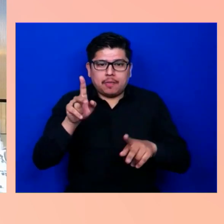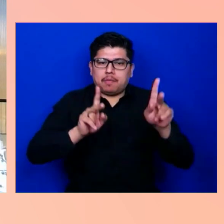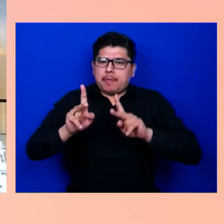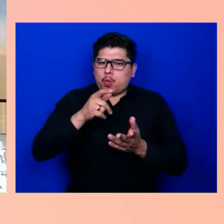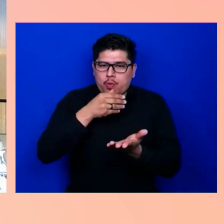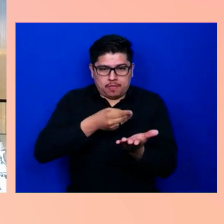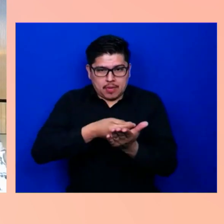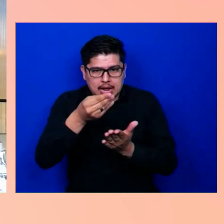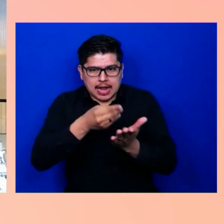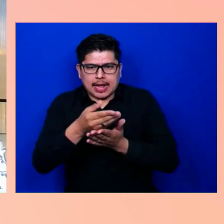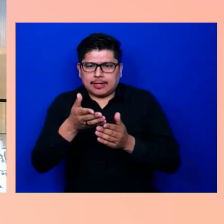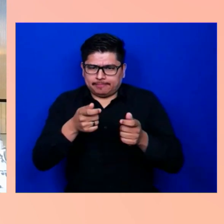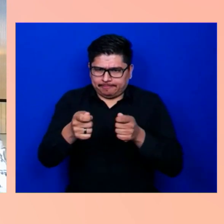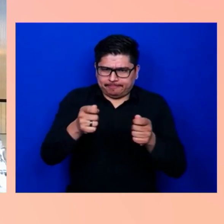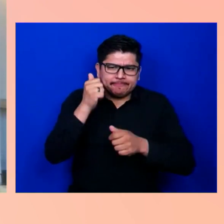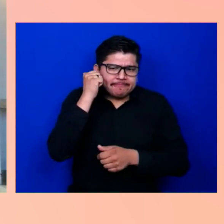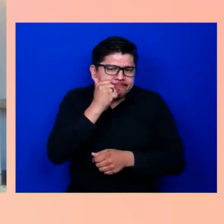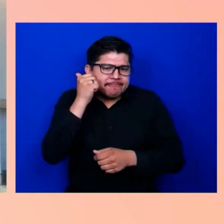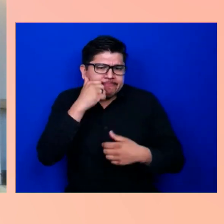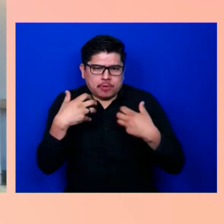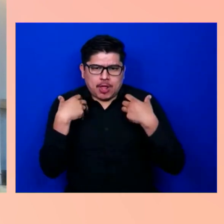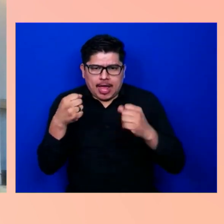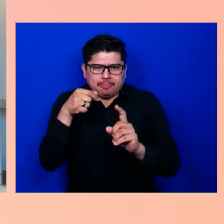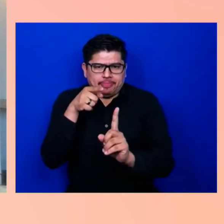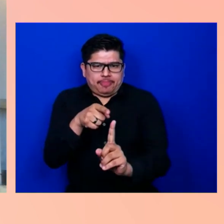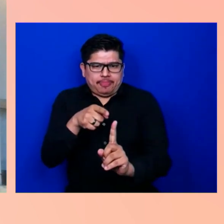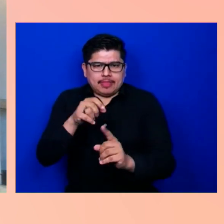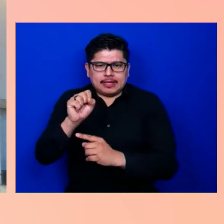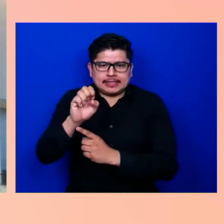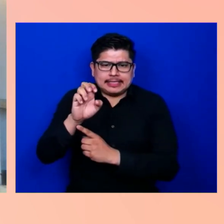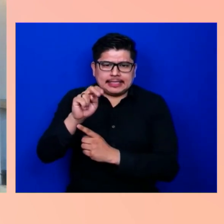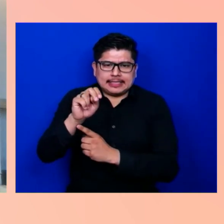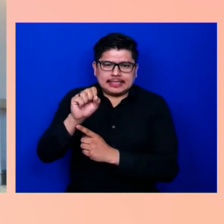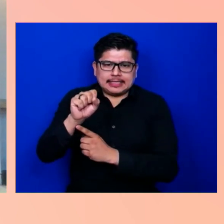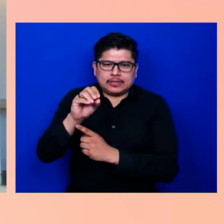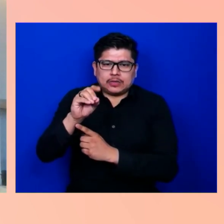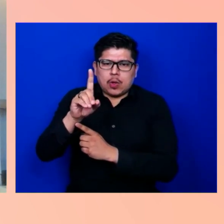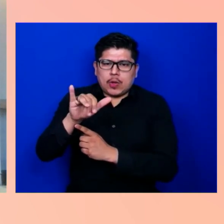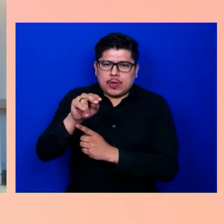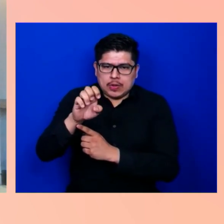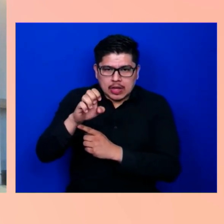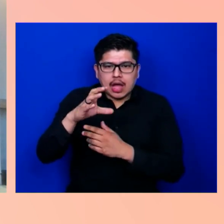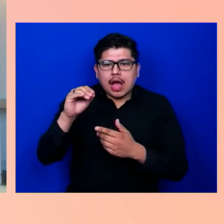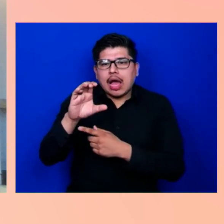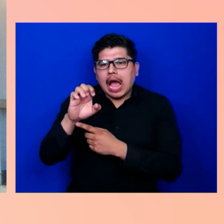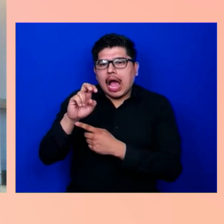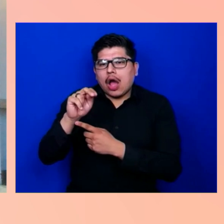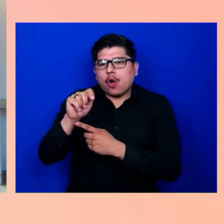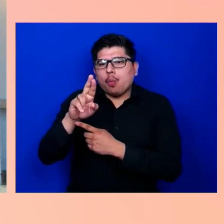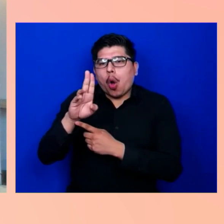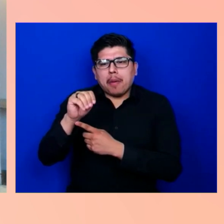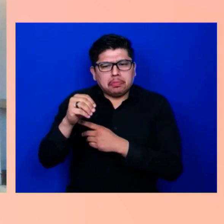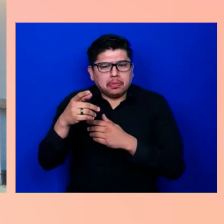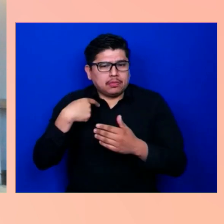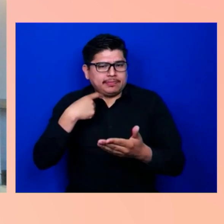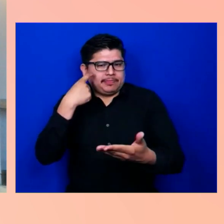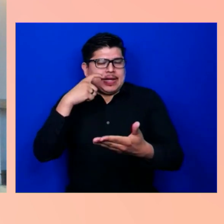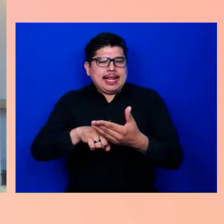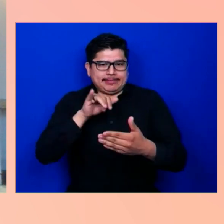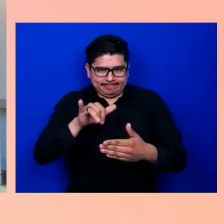like Sensodyne and Centrum. But we recognise that despite amazing improvements in medicine, data,